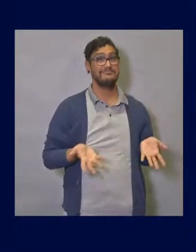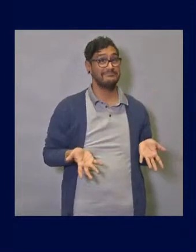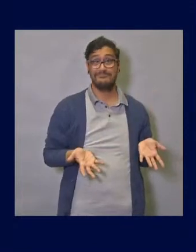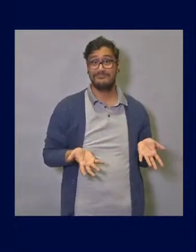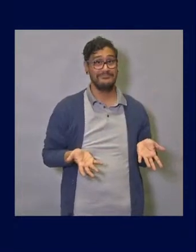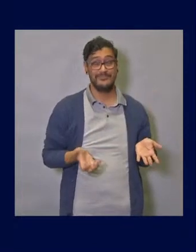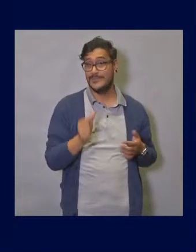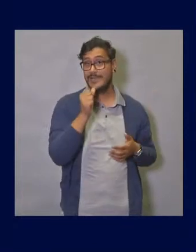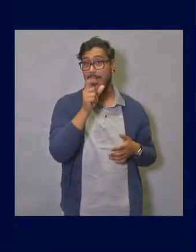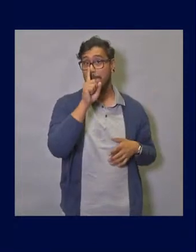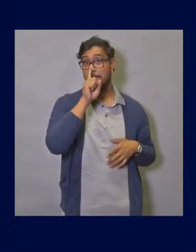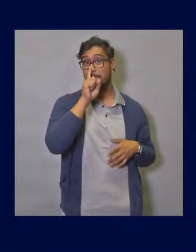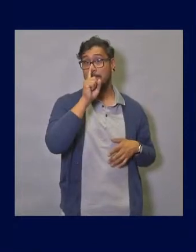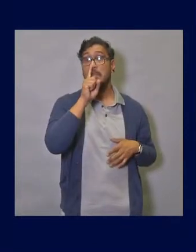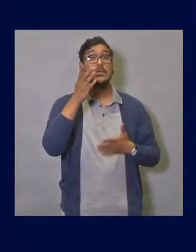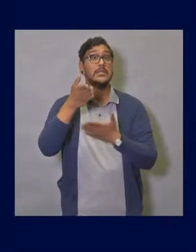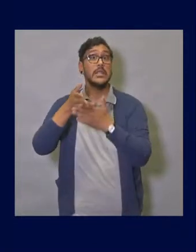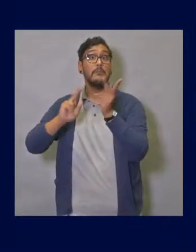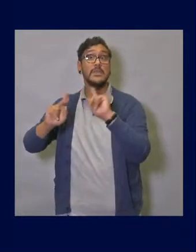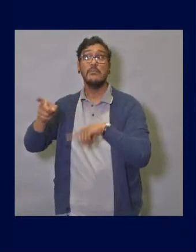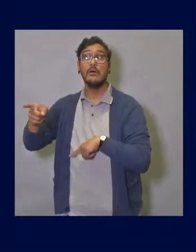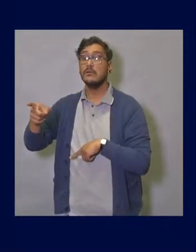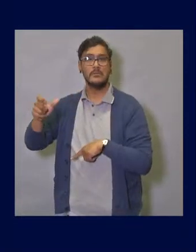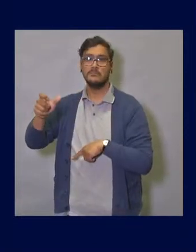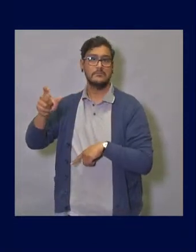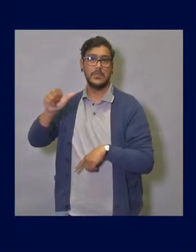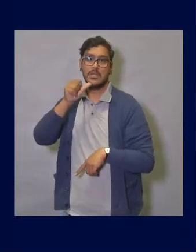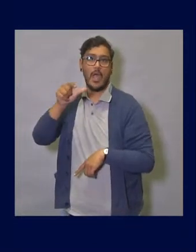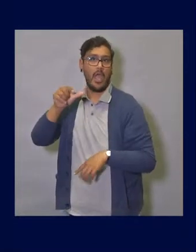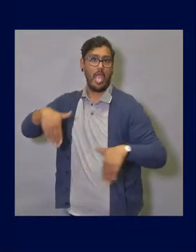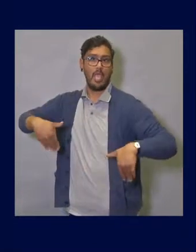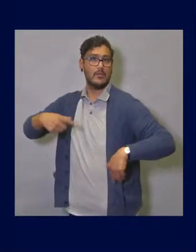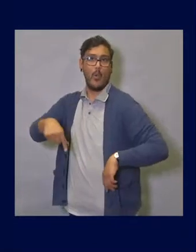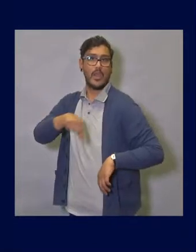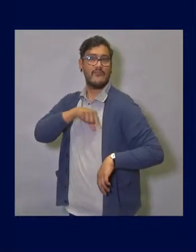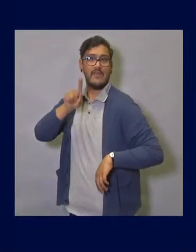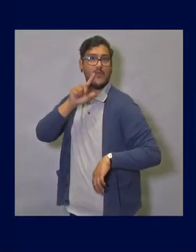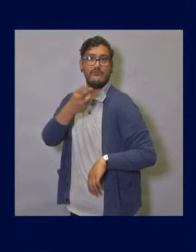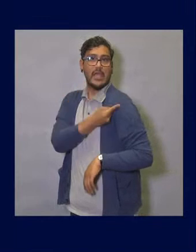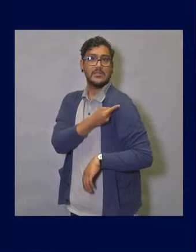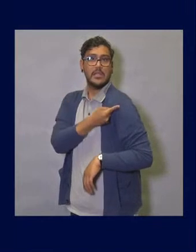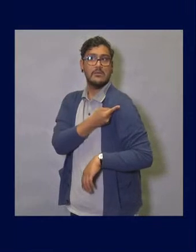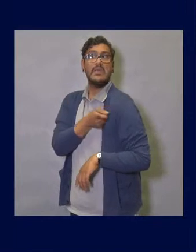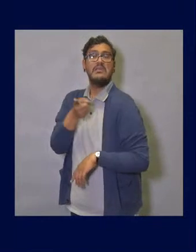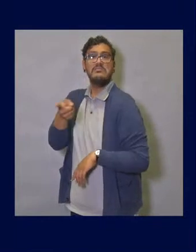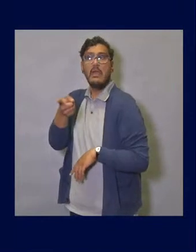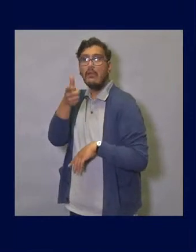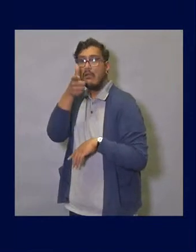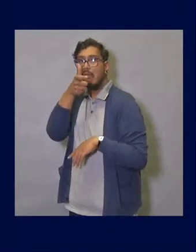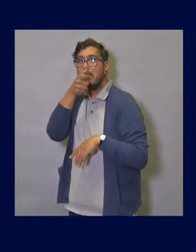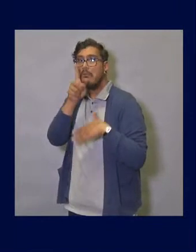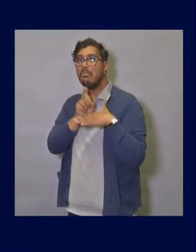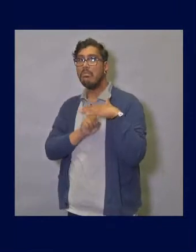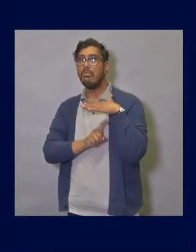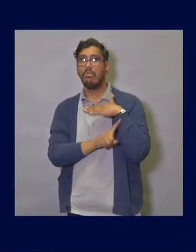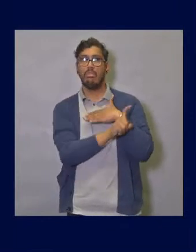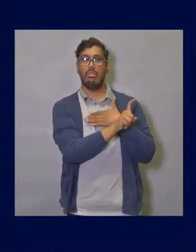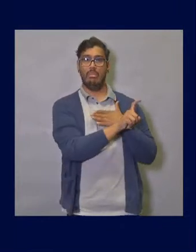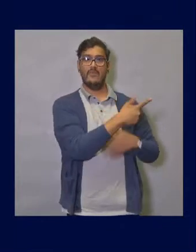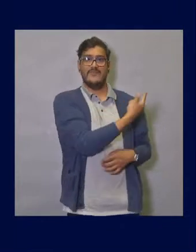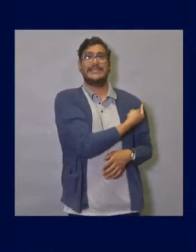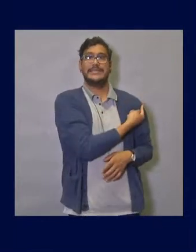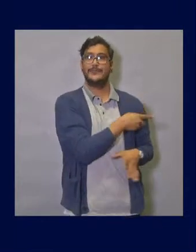unfortunately, people who are not eligible to be vaccinated have, in fact, been taking up valuable